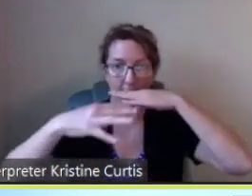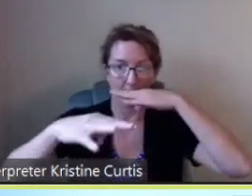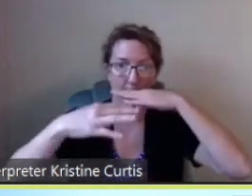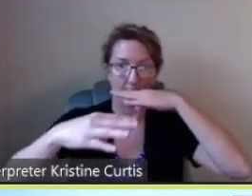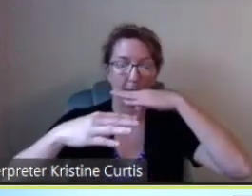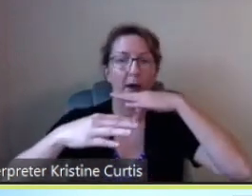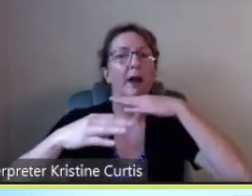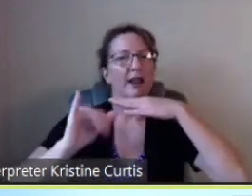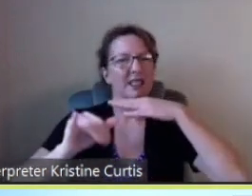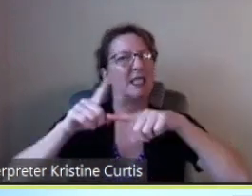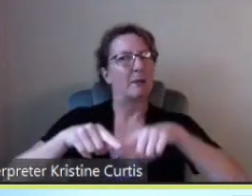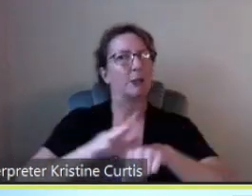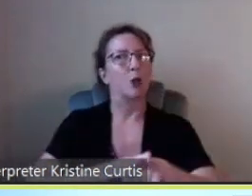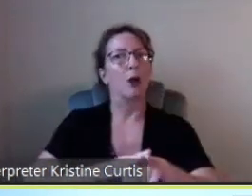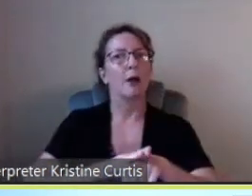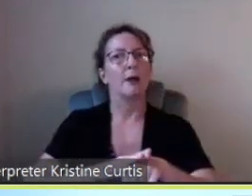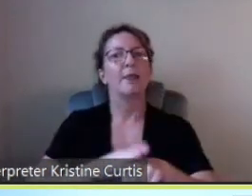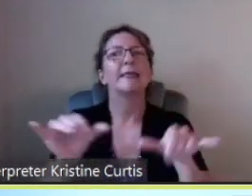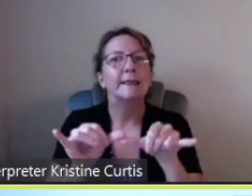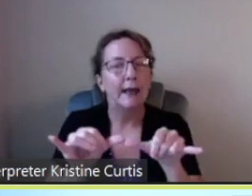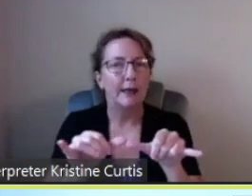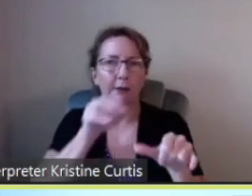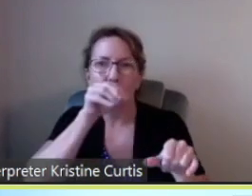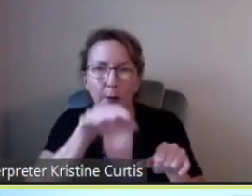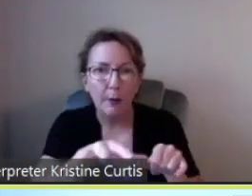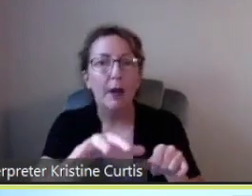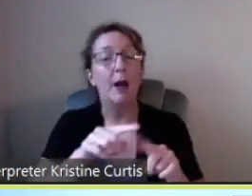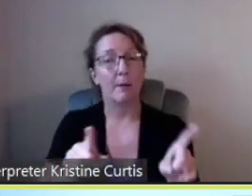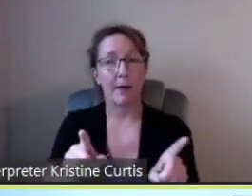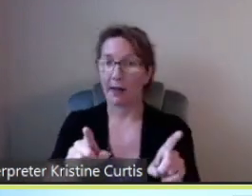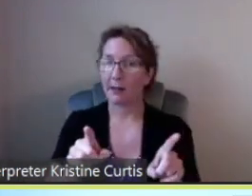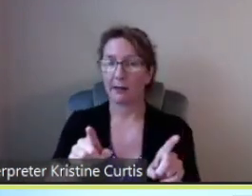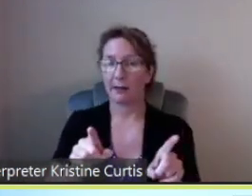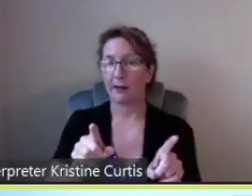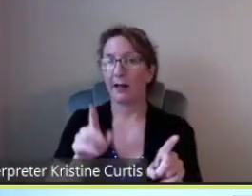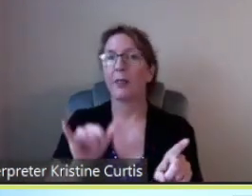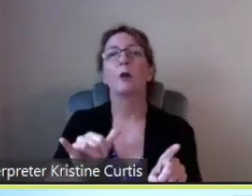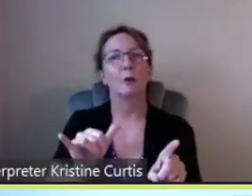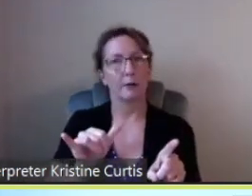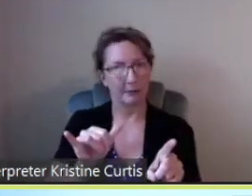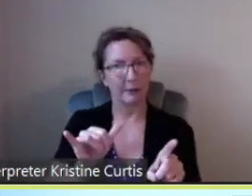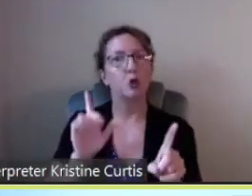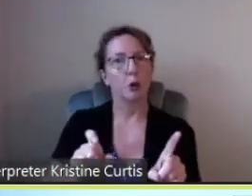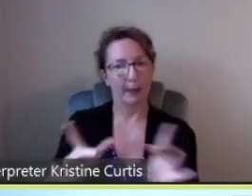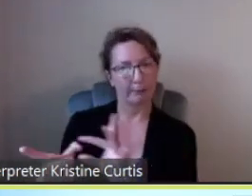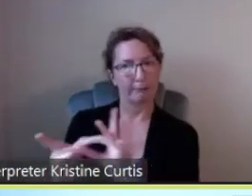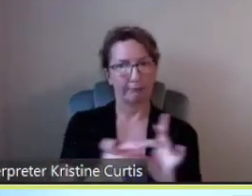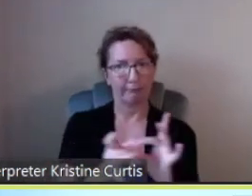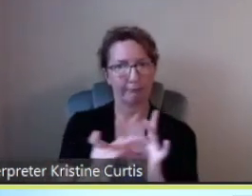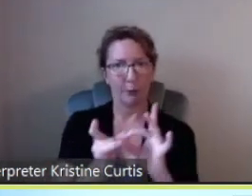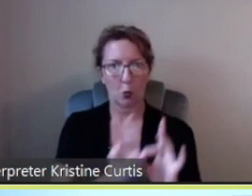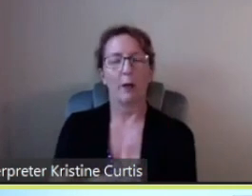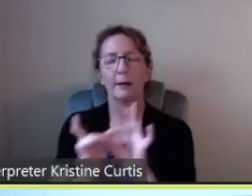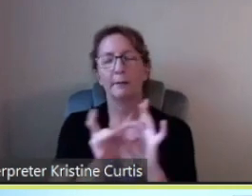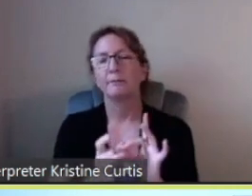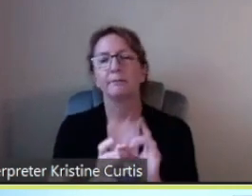particle size. But in general, these efficiencies are positively correlated with each other. Next slide, please.